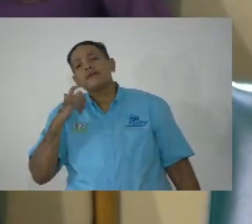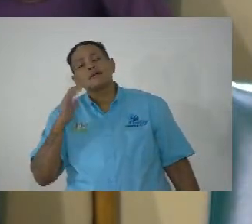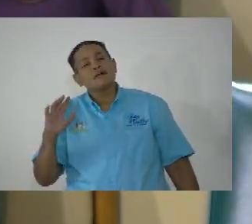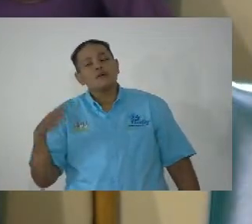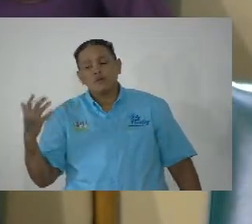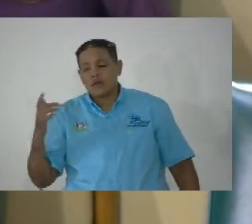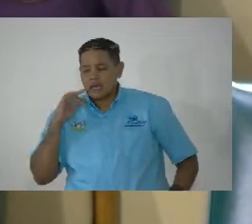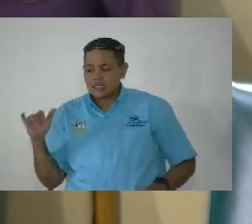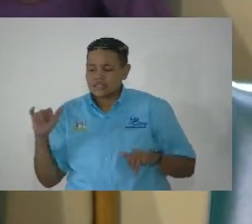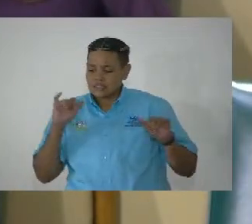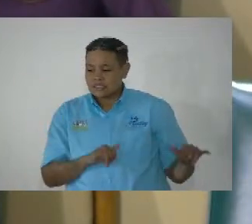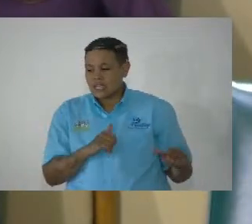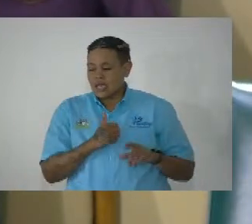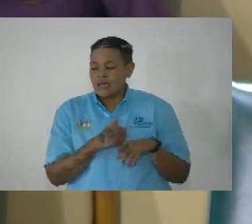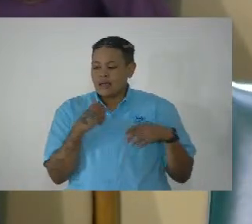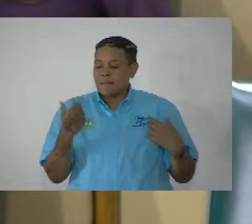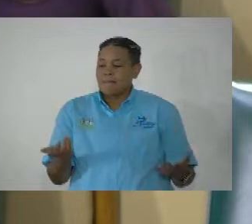a similar